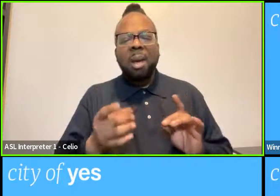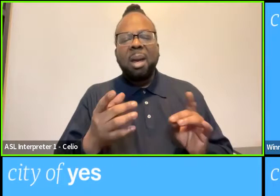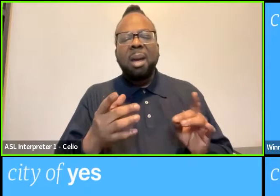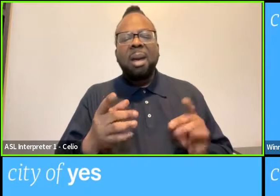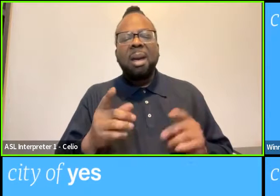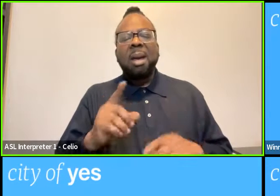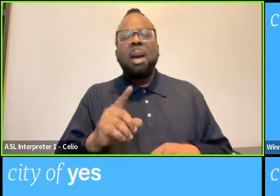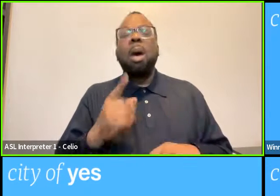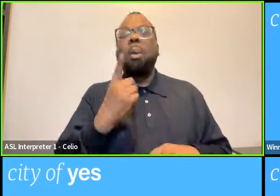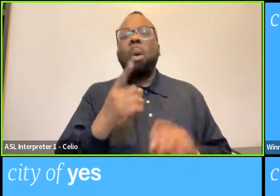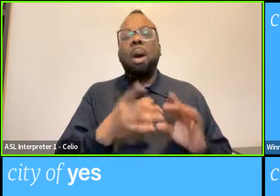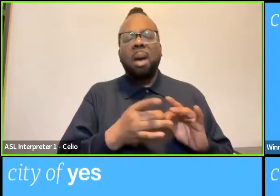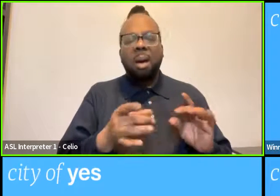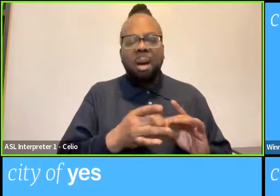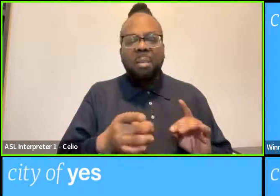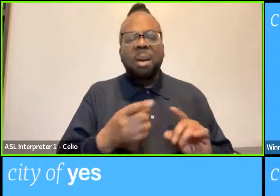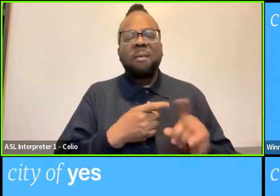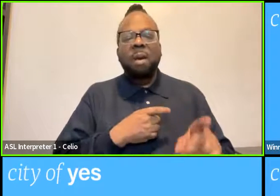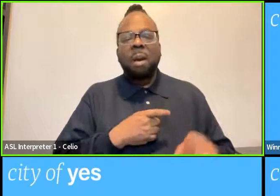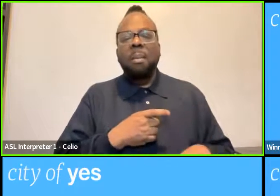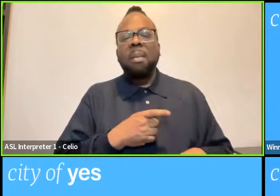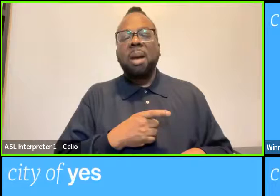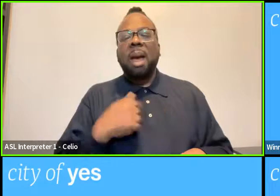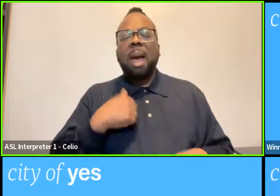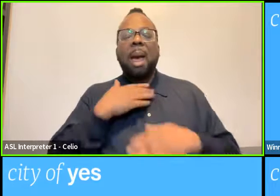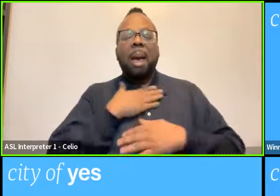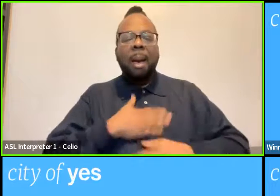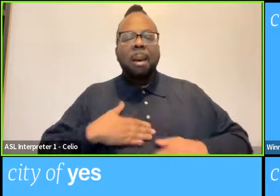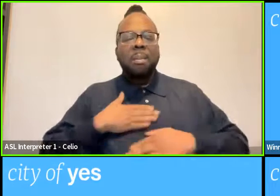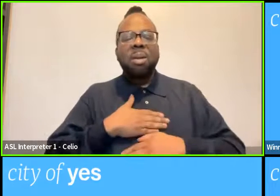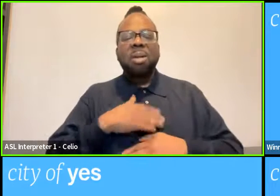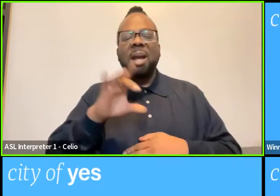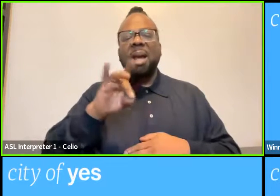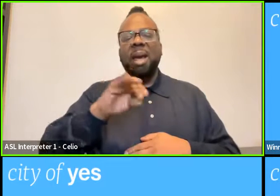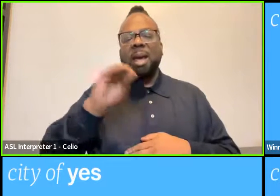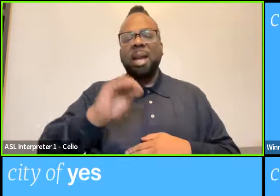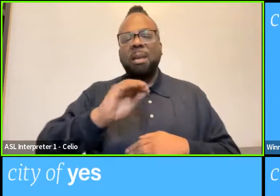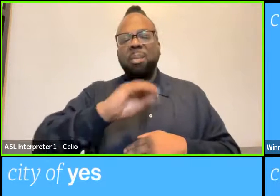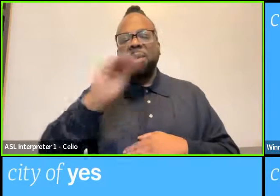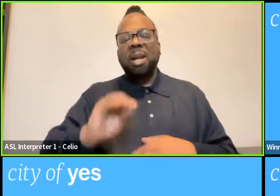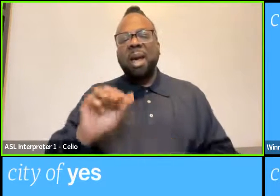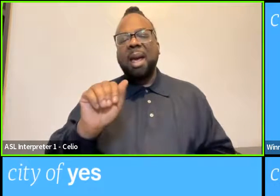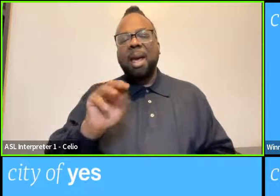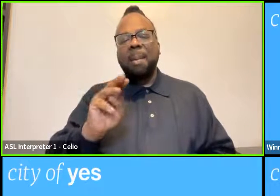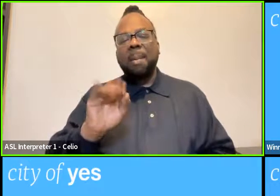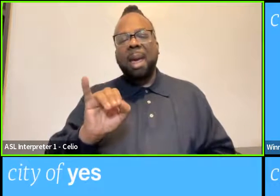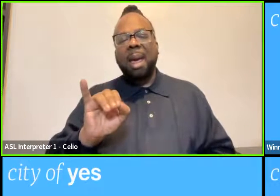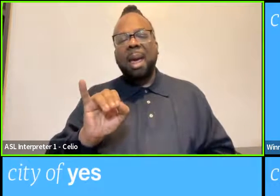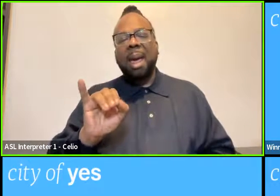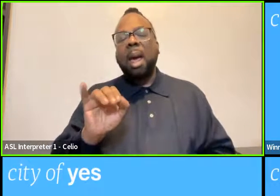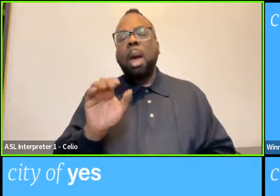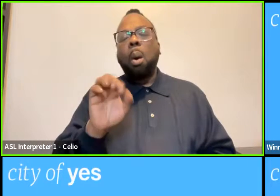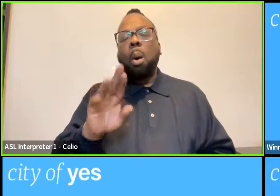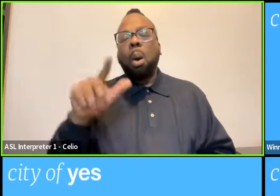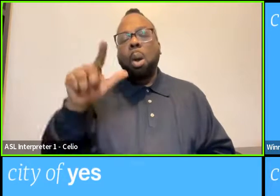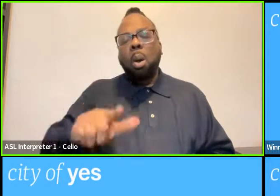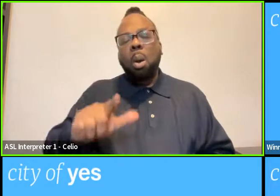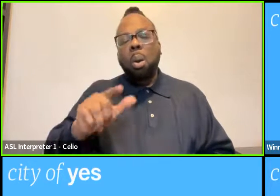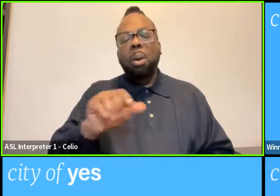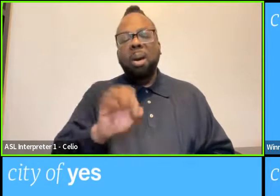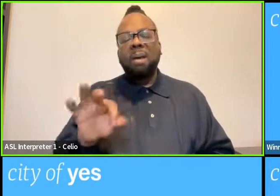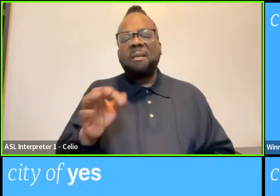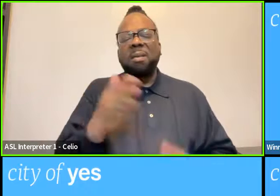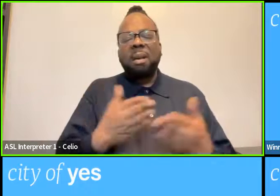question. So one comment's going to be, I appreciate that the 80% AMI or lower is something that is necessary. My